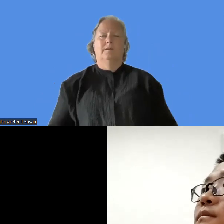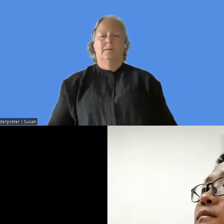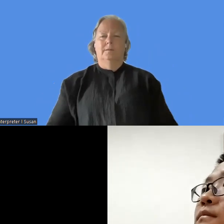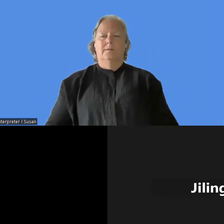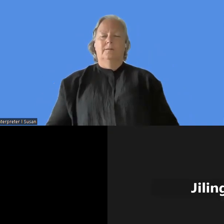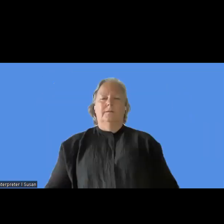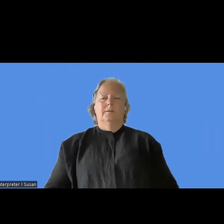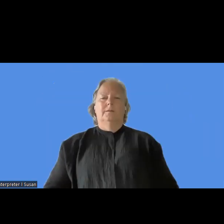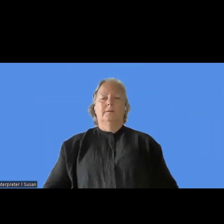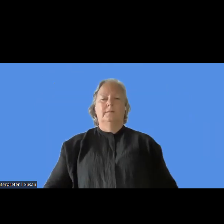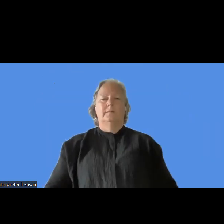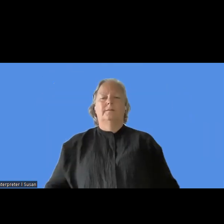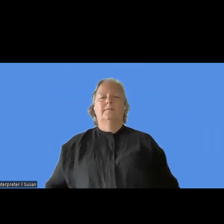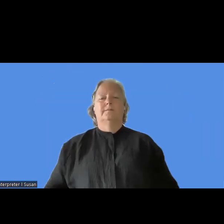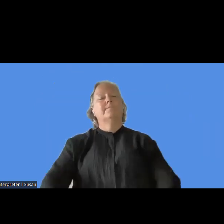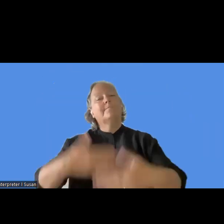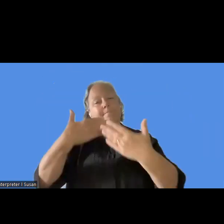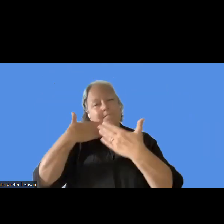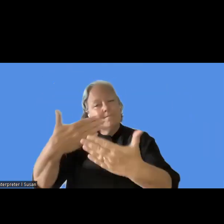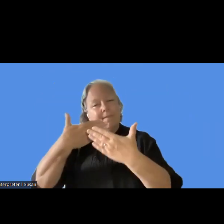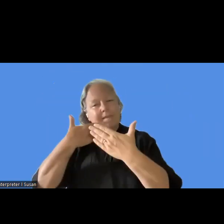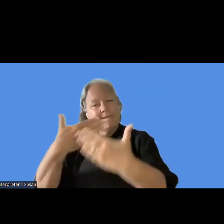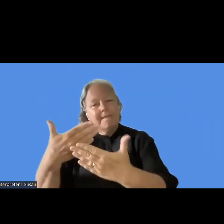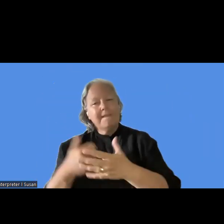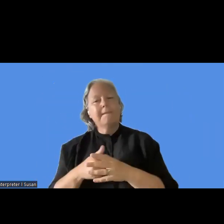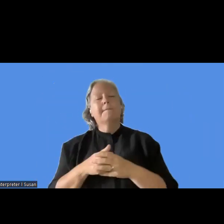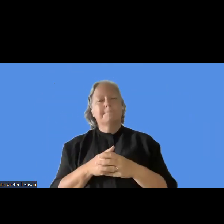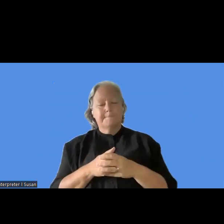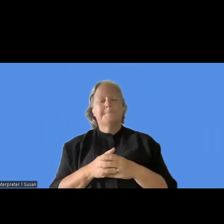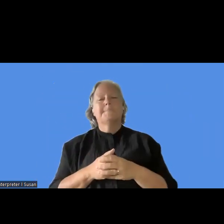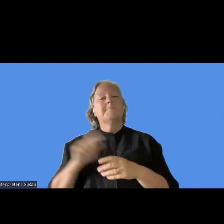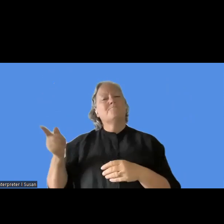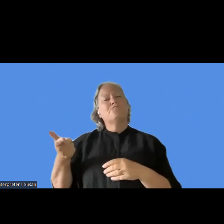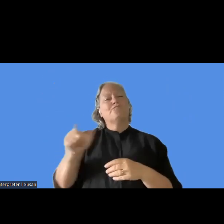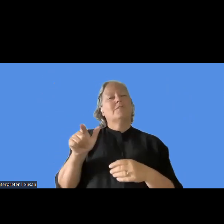Thank you. Thank you, Mr. Sam, on behalf of Professor Lim.